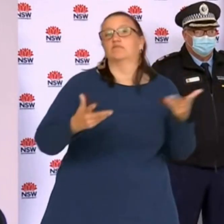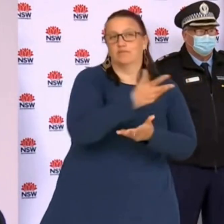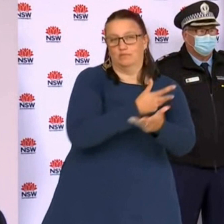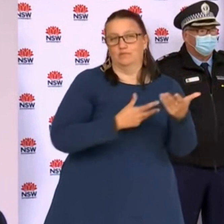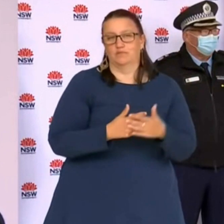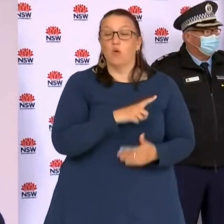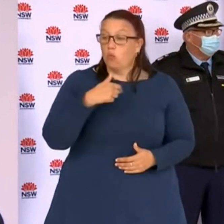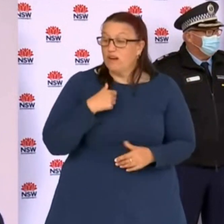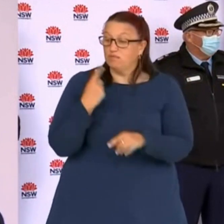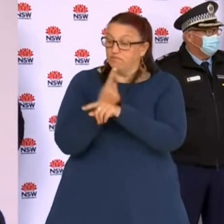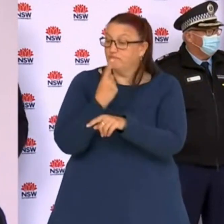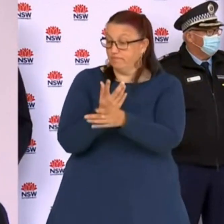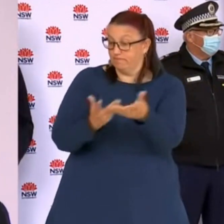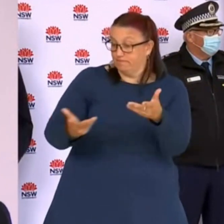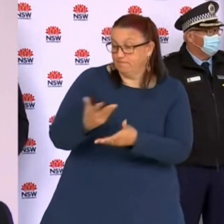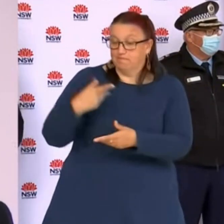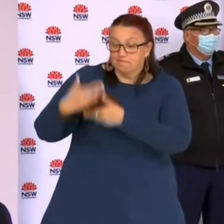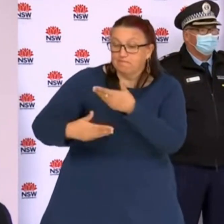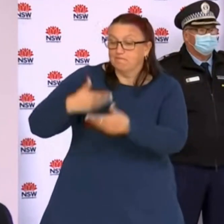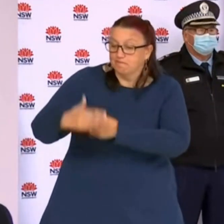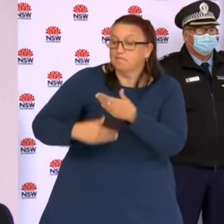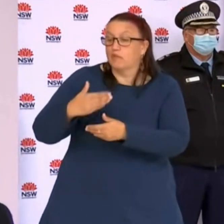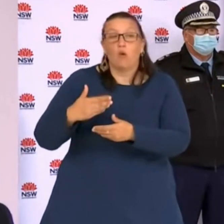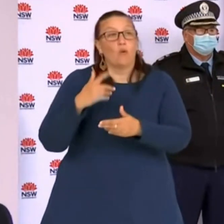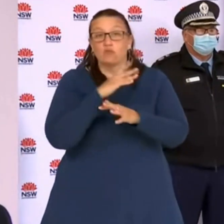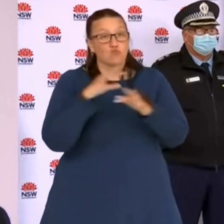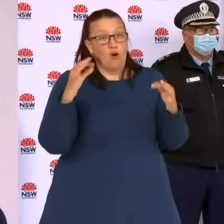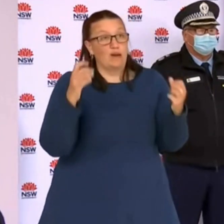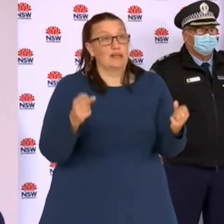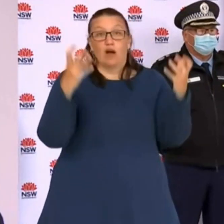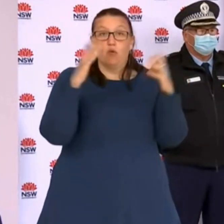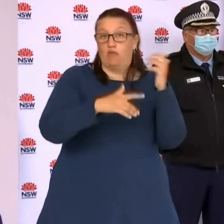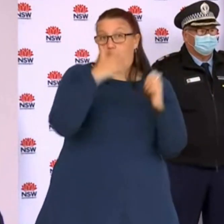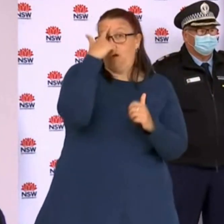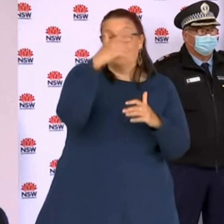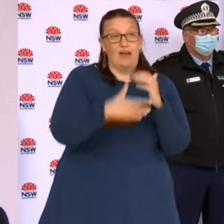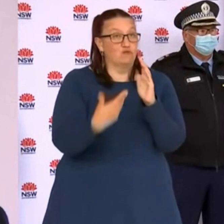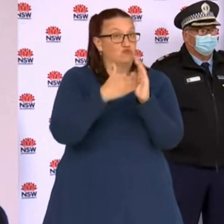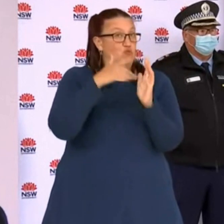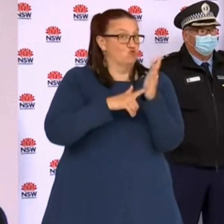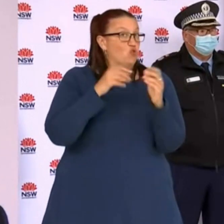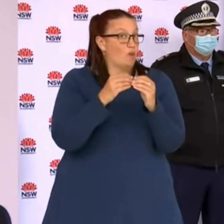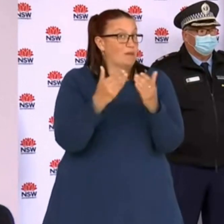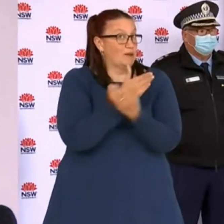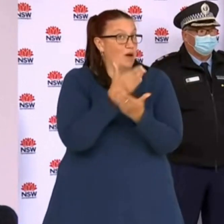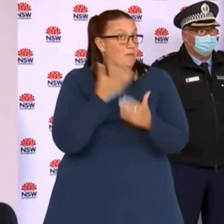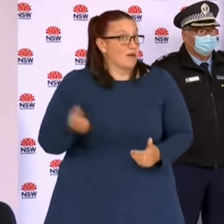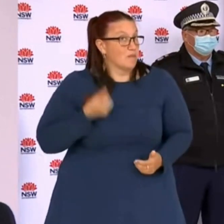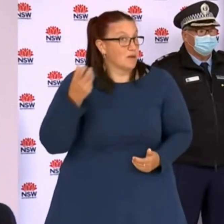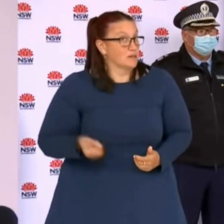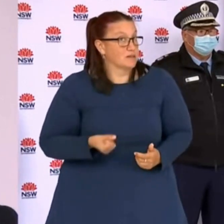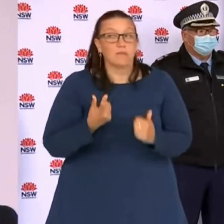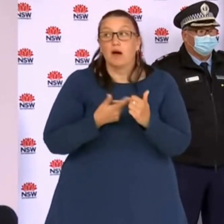had are ongoing and very constructive, and we will have something to say about that moving forward. But I